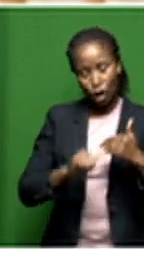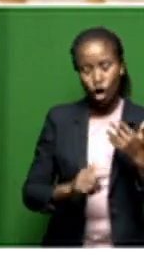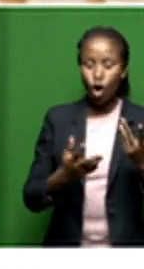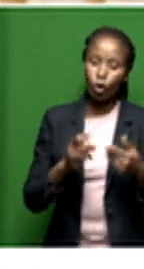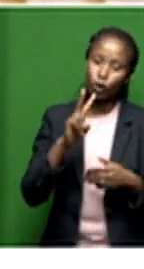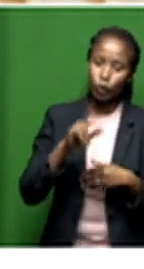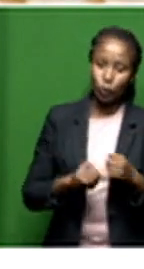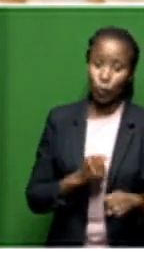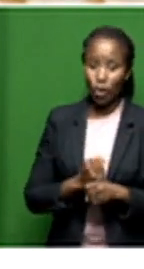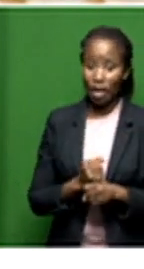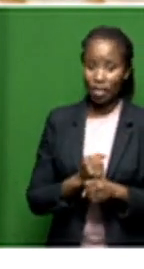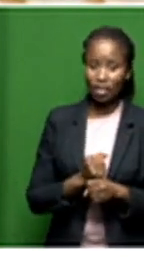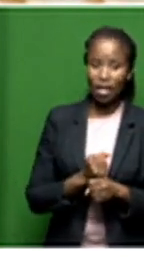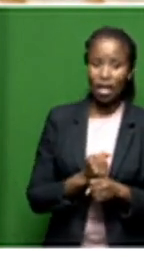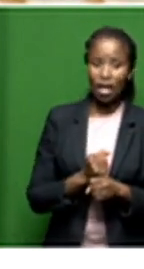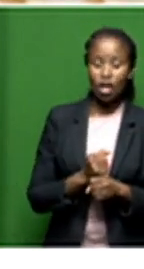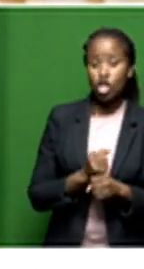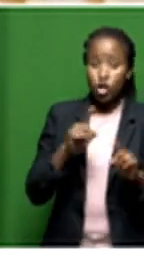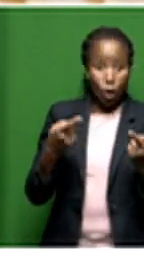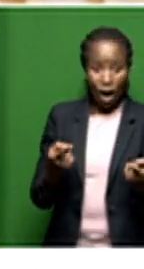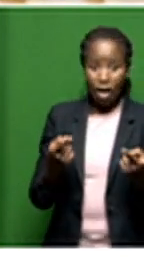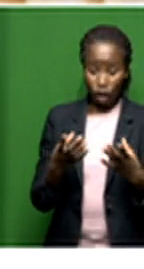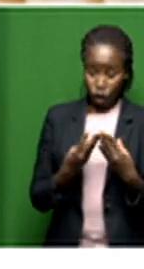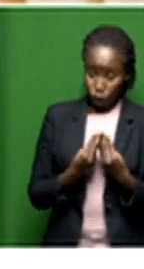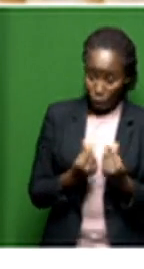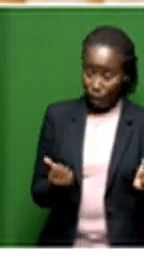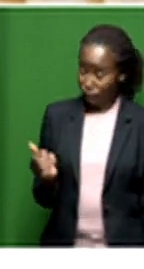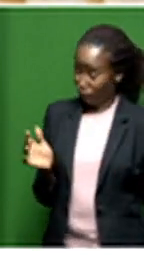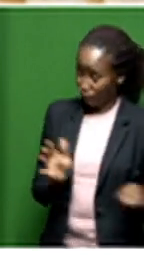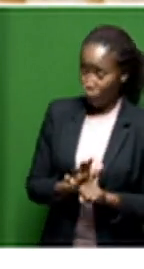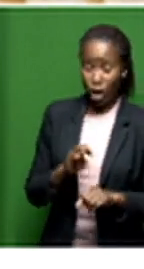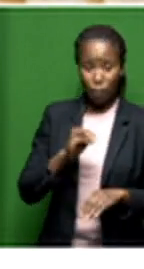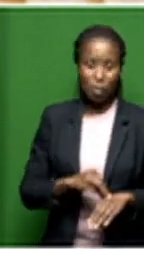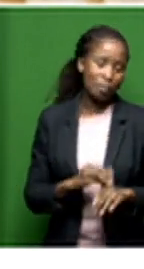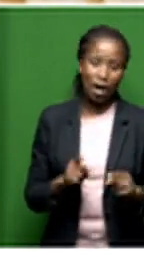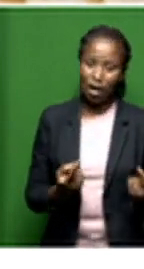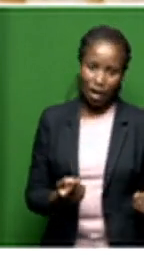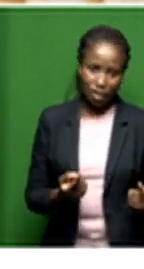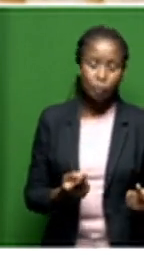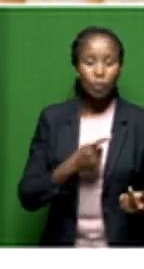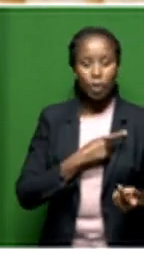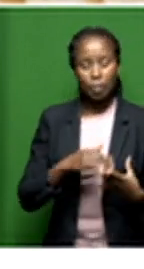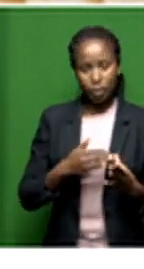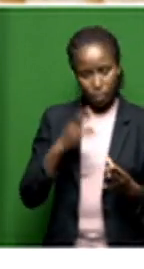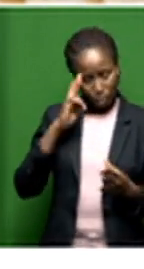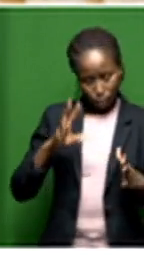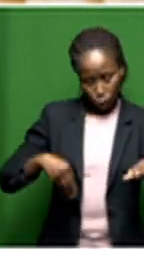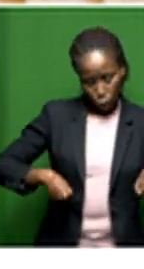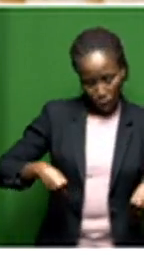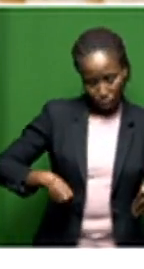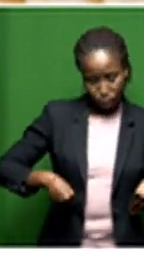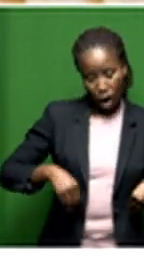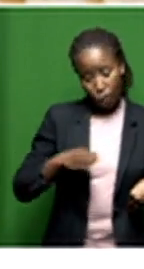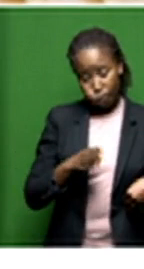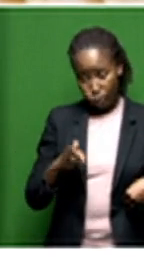years, you will not address 100% the areas that have been addressed. The corruption issues, clearly, if it's out there that people